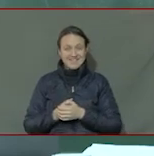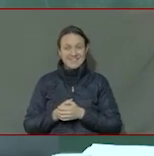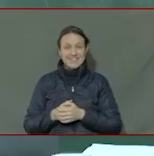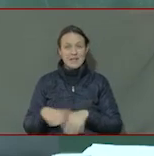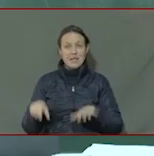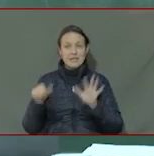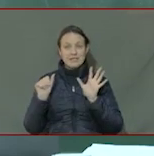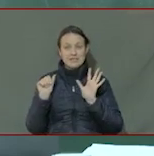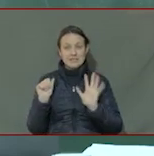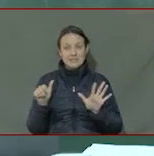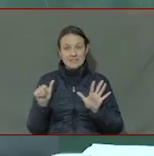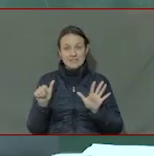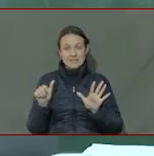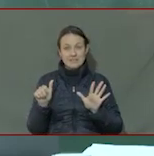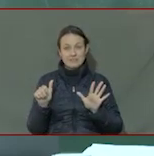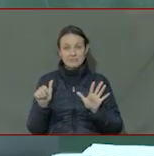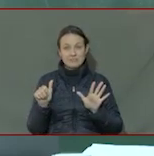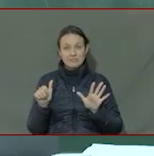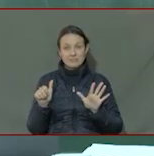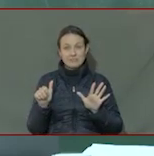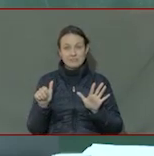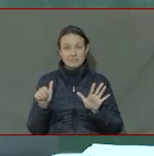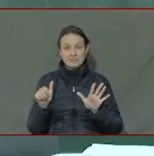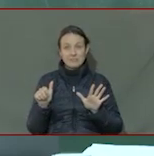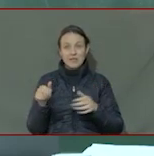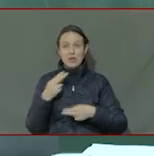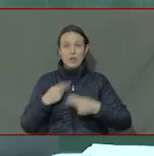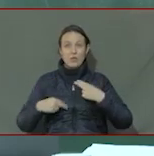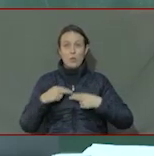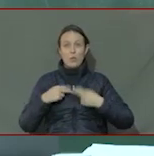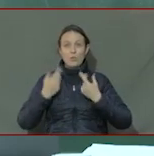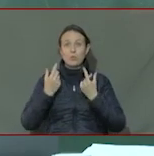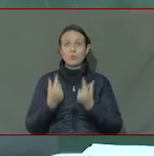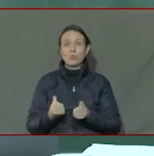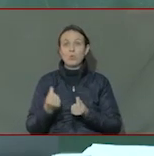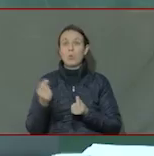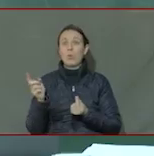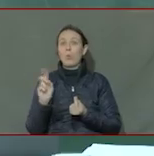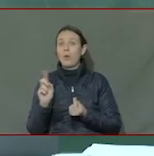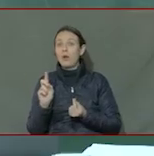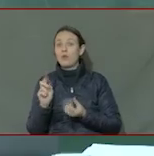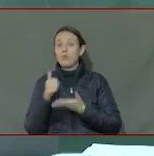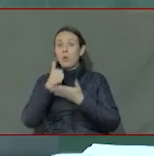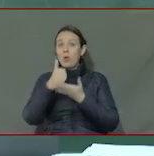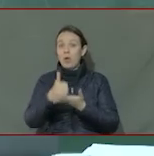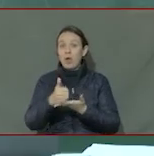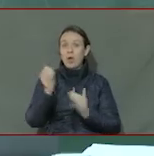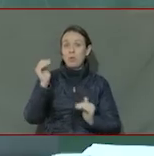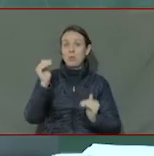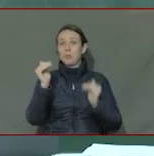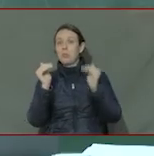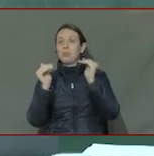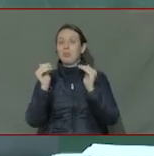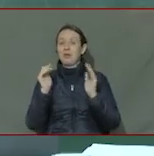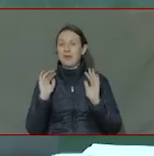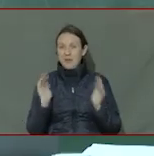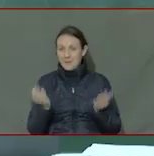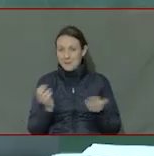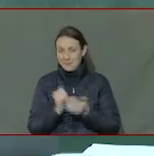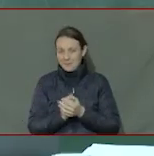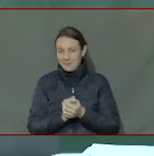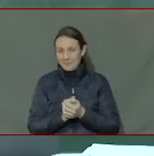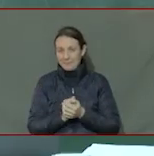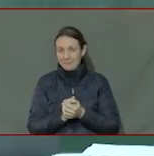And number 6, what does the hormone do to correct the imbalance? Then you describe what